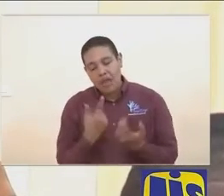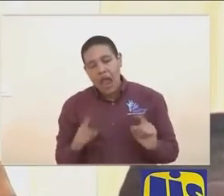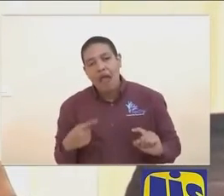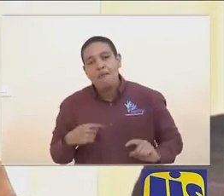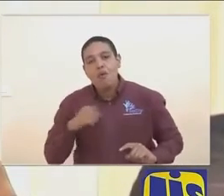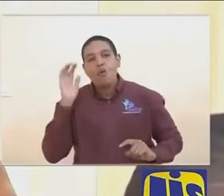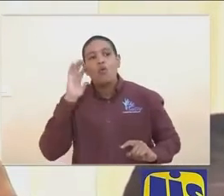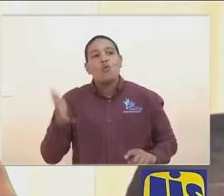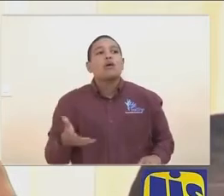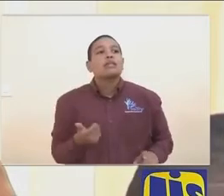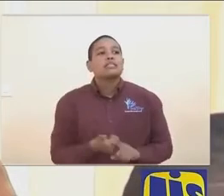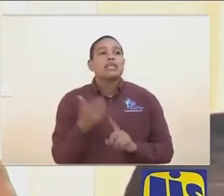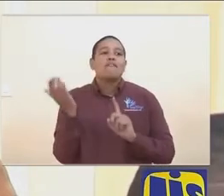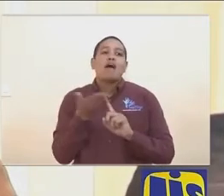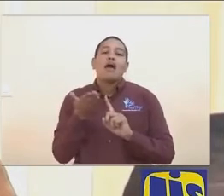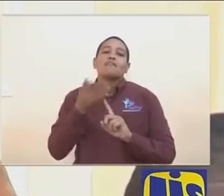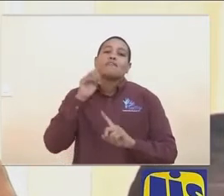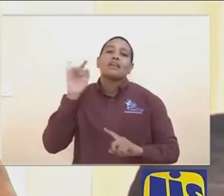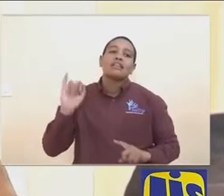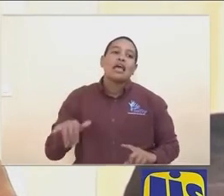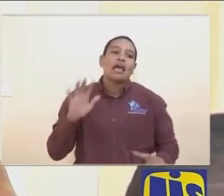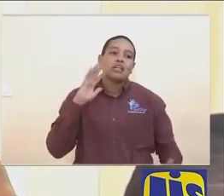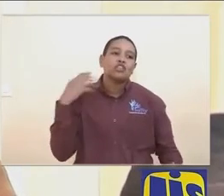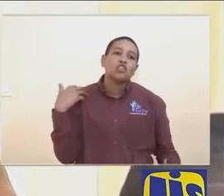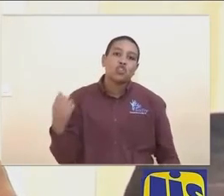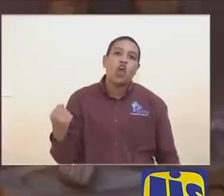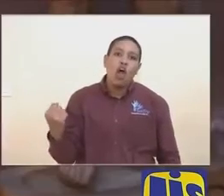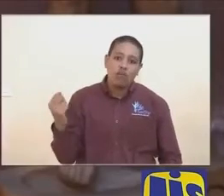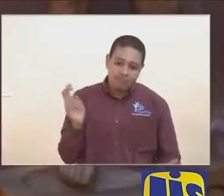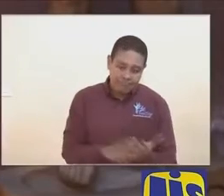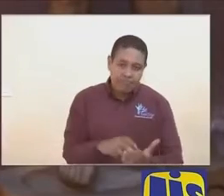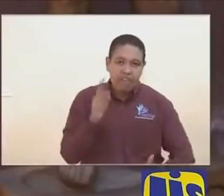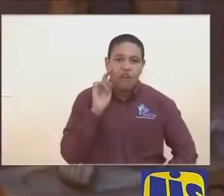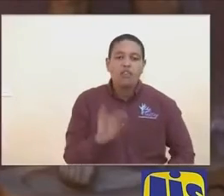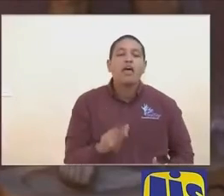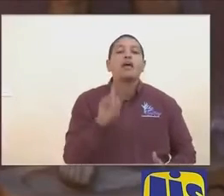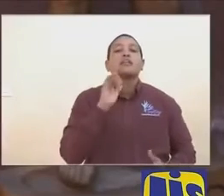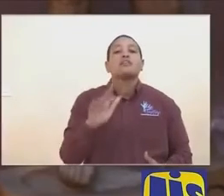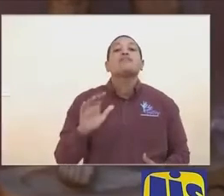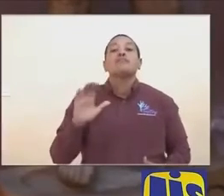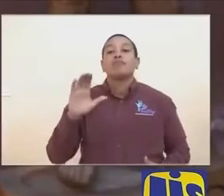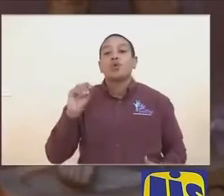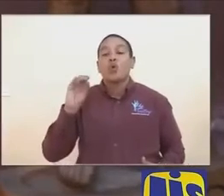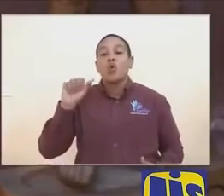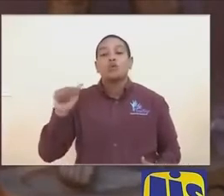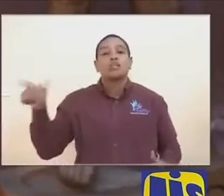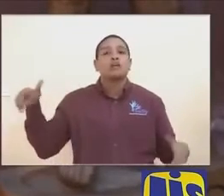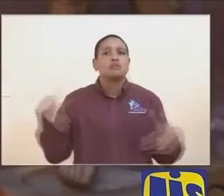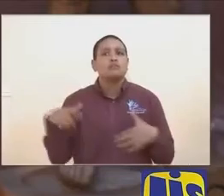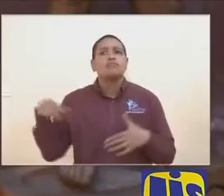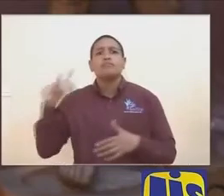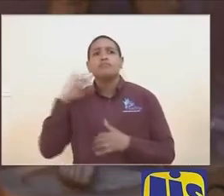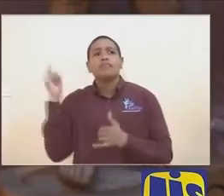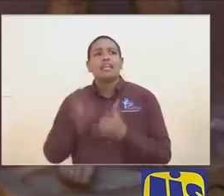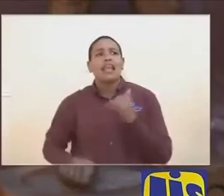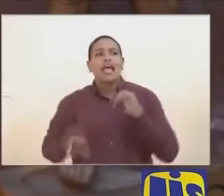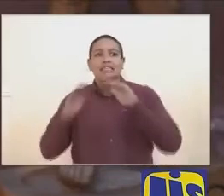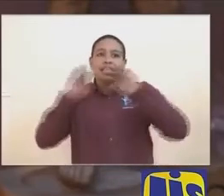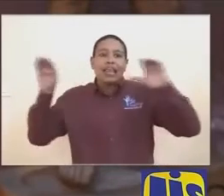be advocating strenuously for this. COSUD is the kind of last